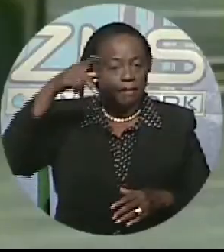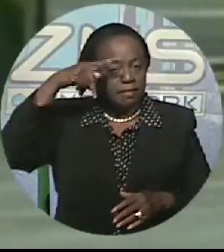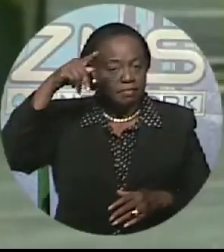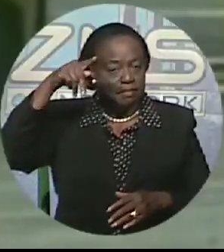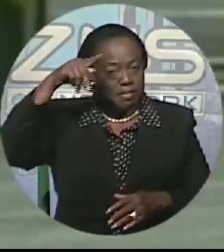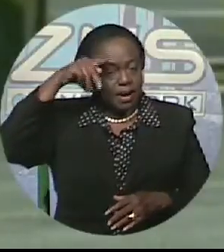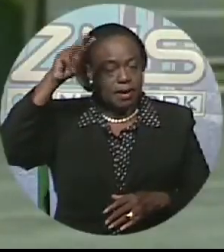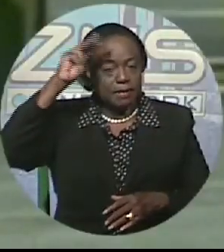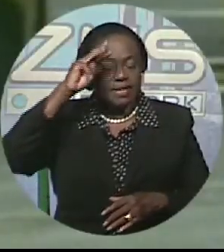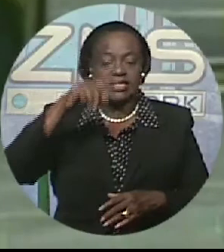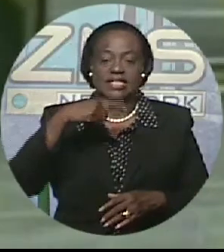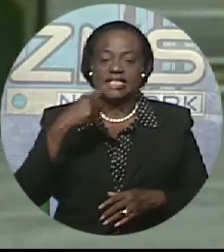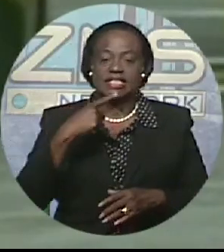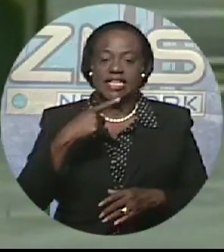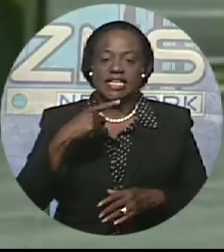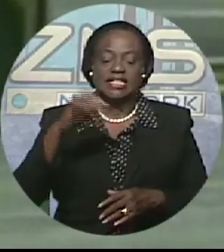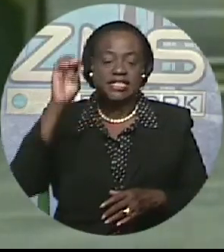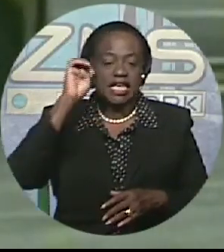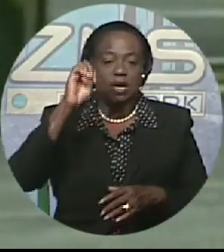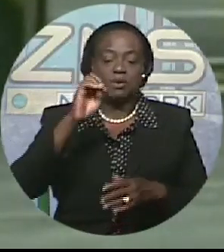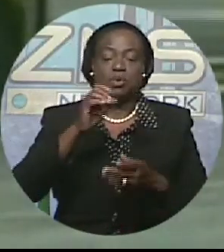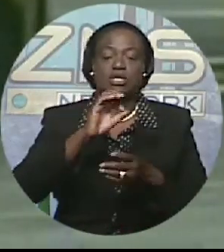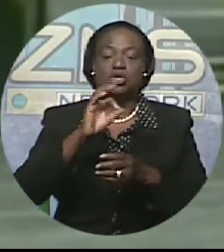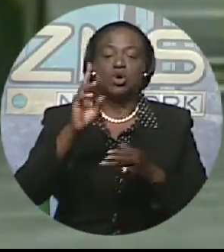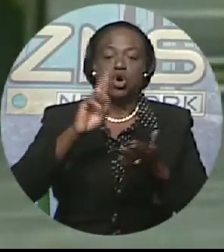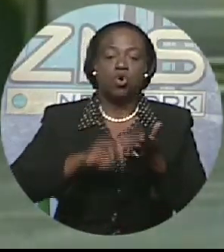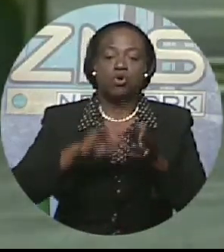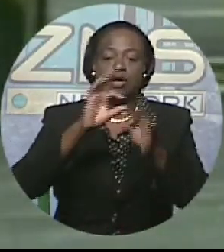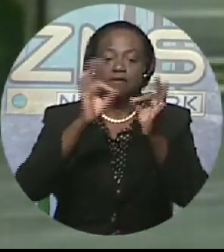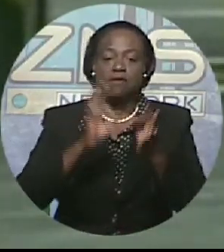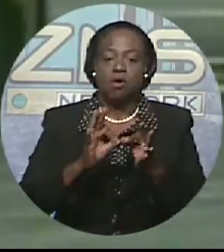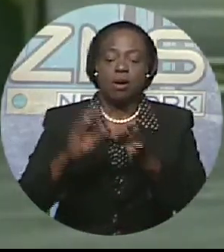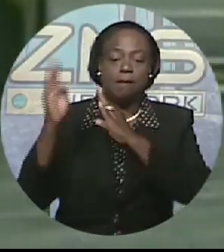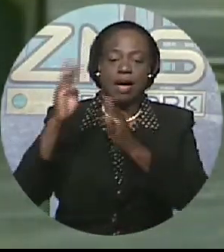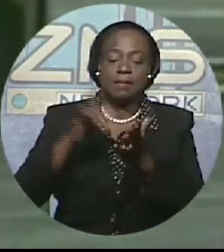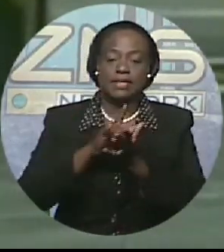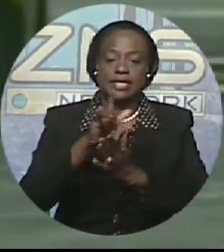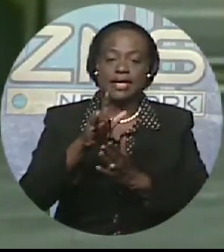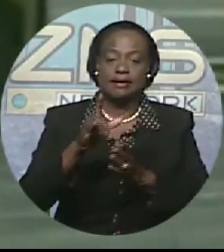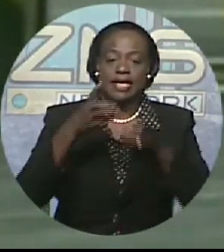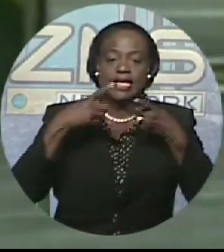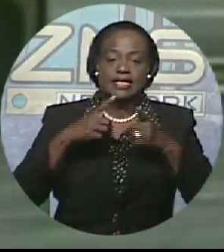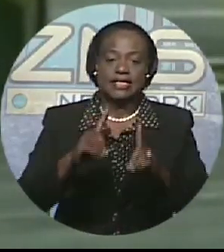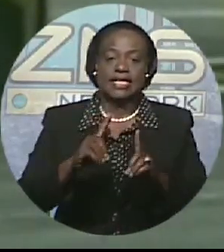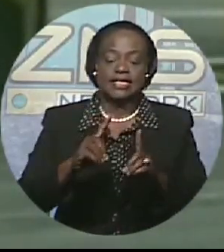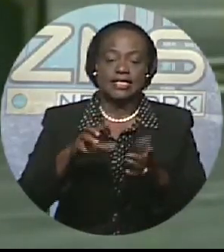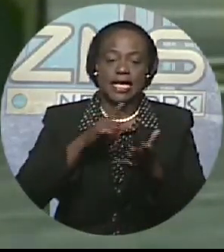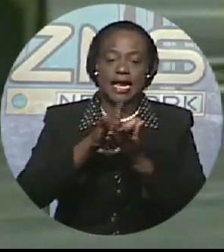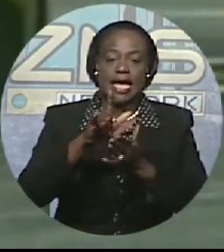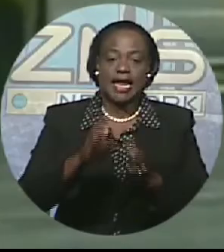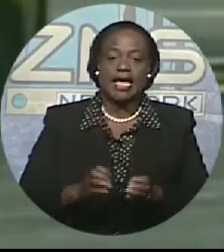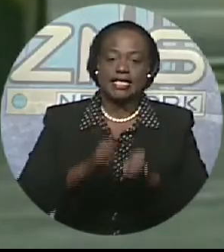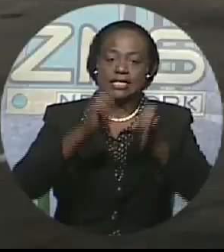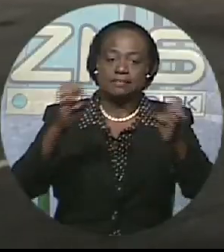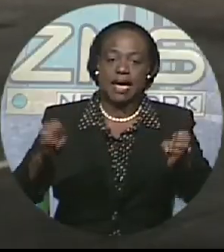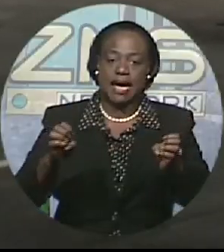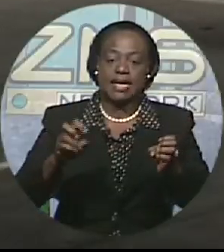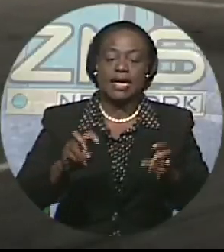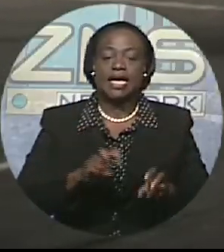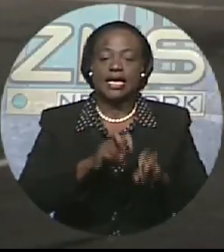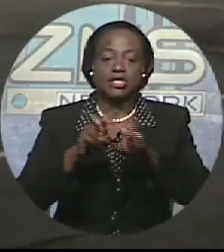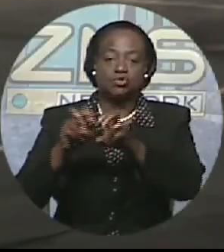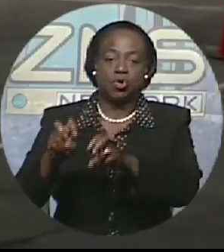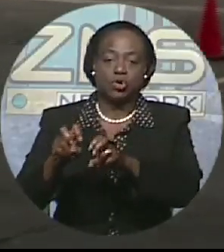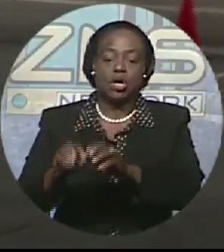to significantly reform Bahamasair. Since then, the airline has explored the possibilities of expanding its routes, a move officials say